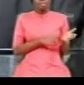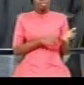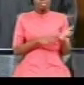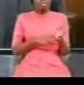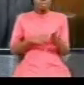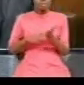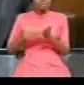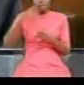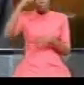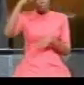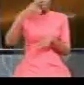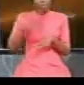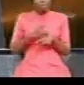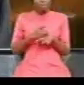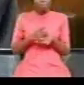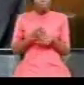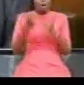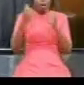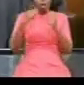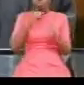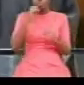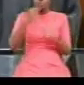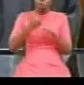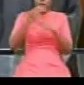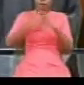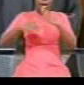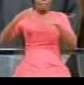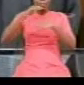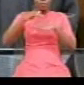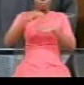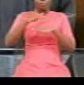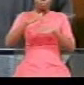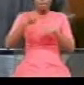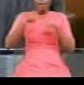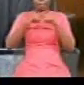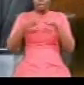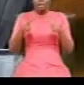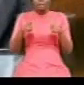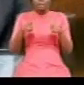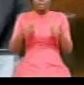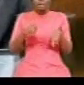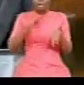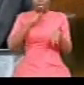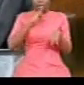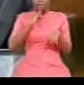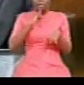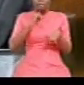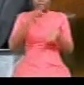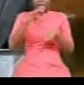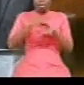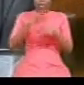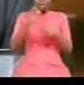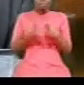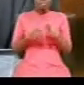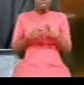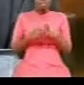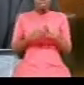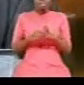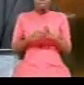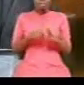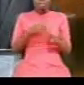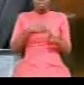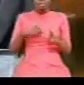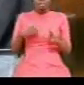This wisdom descendeth not from above, but is earthly,